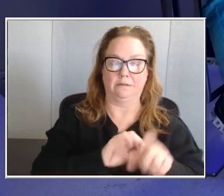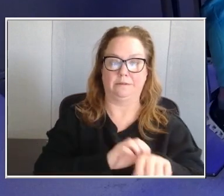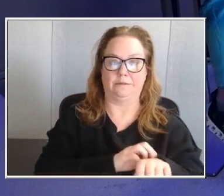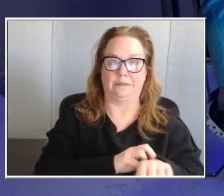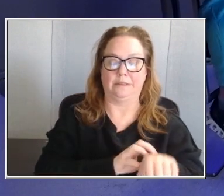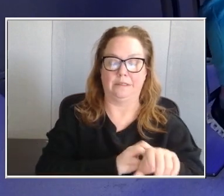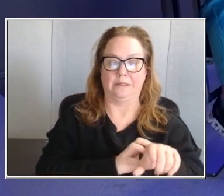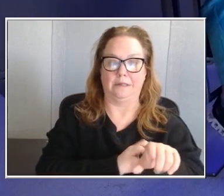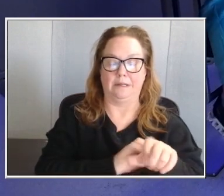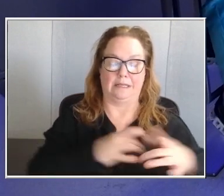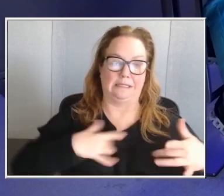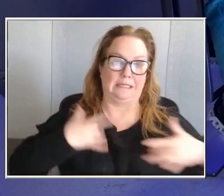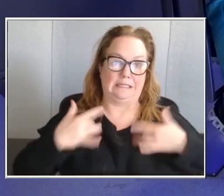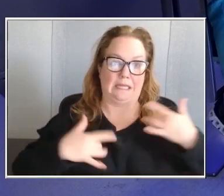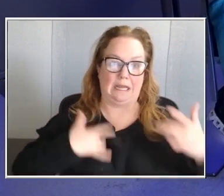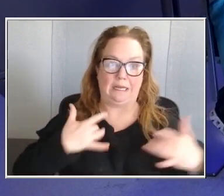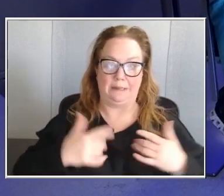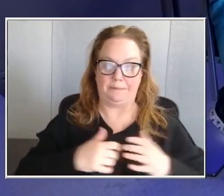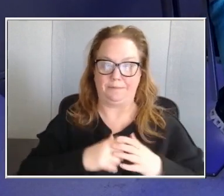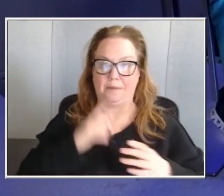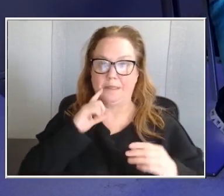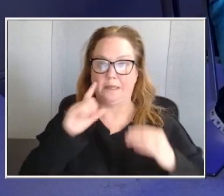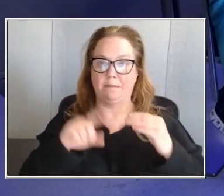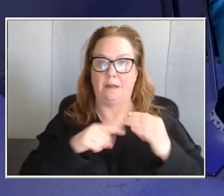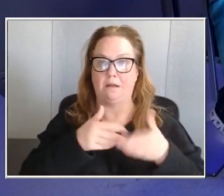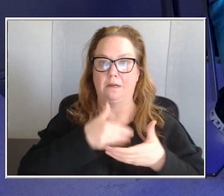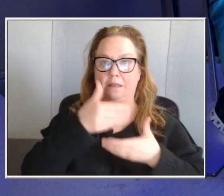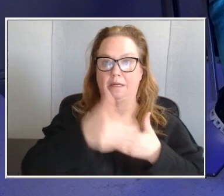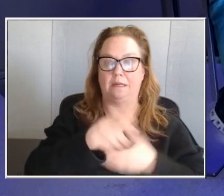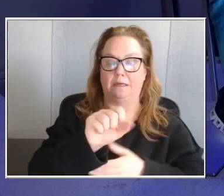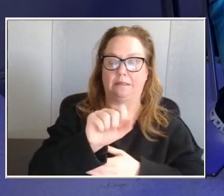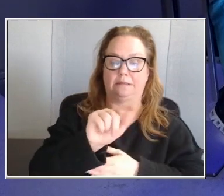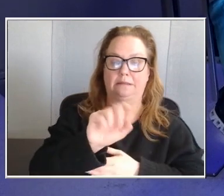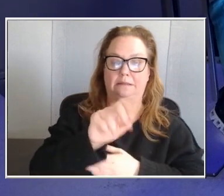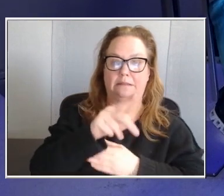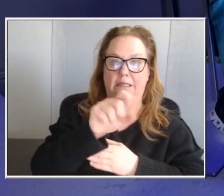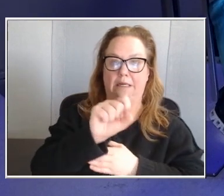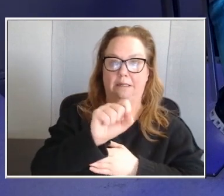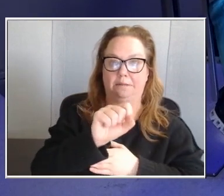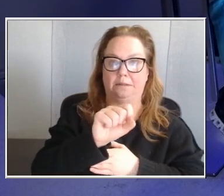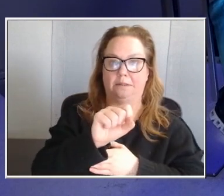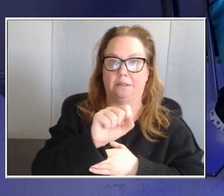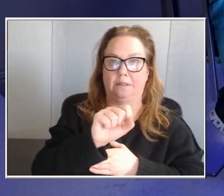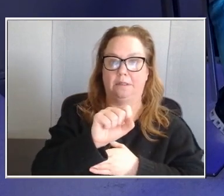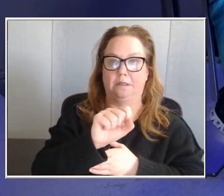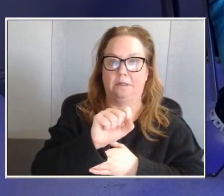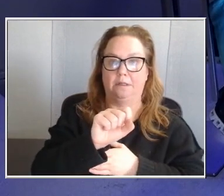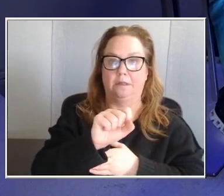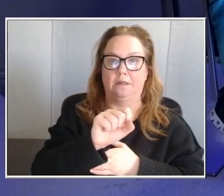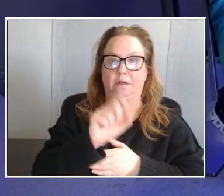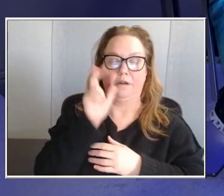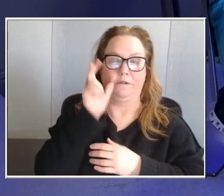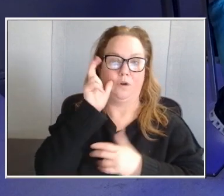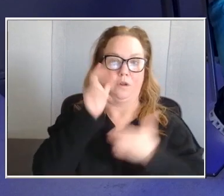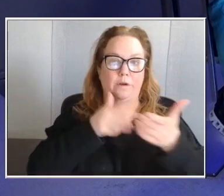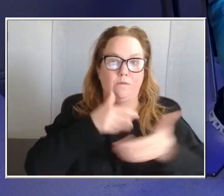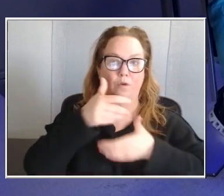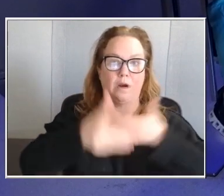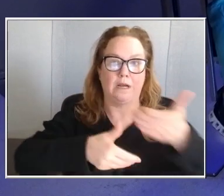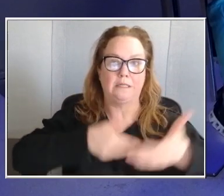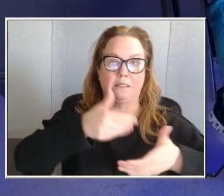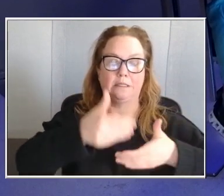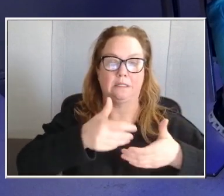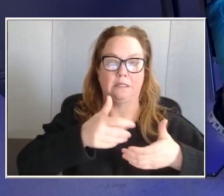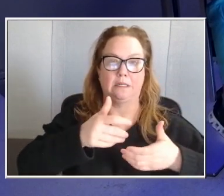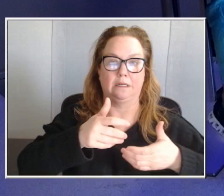that. So just to think about it for a minute, what are the next steps? Because we keep talking about UNOS and process, and I heard the secretary